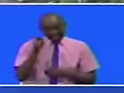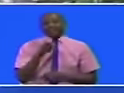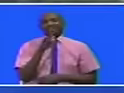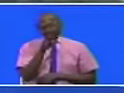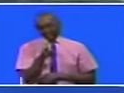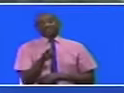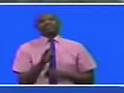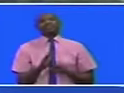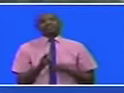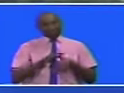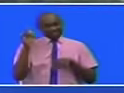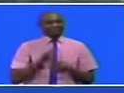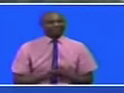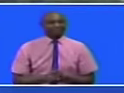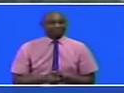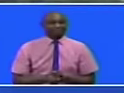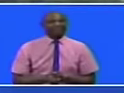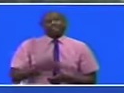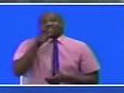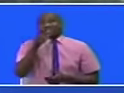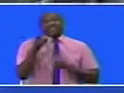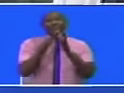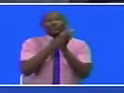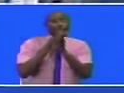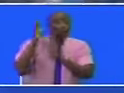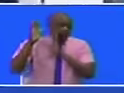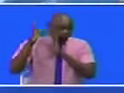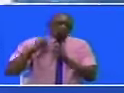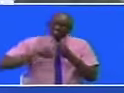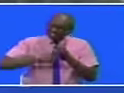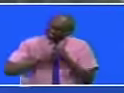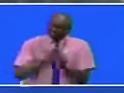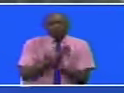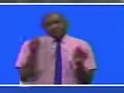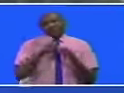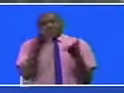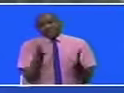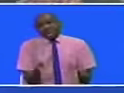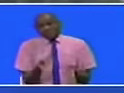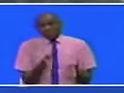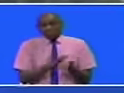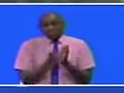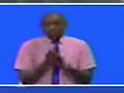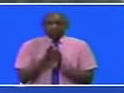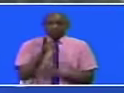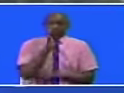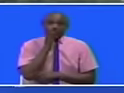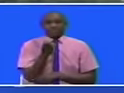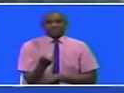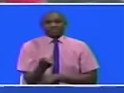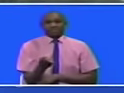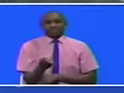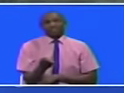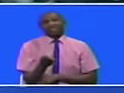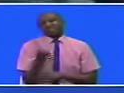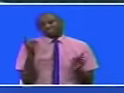politics. What began as a story of hope that was the reopening of Pan Paper Mills, now renamed Rye Paper Mills in Webuye, is fast turning into